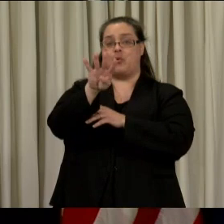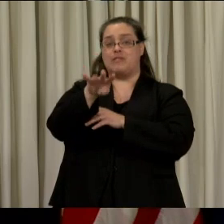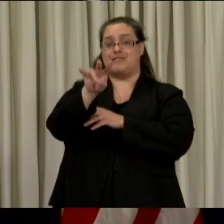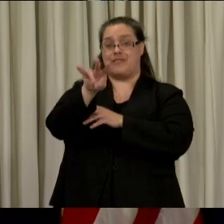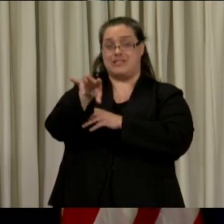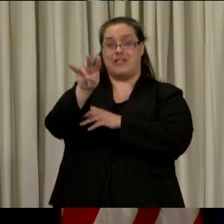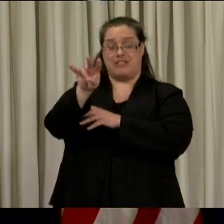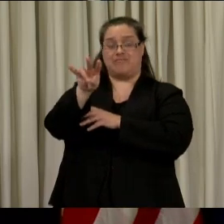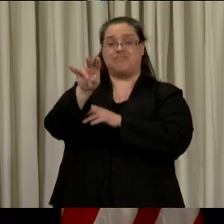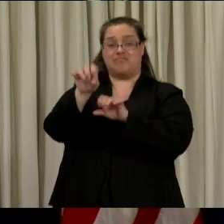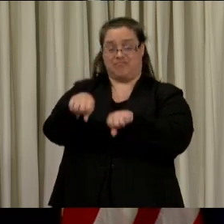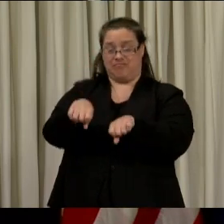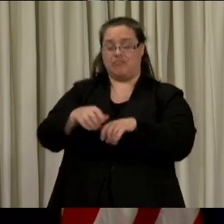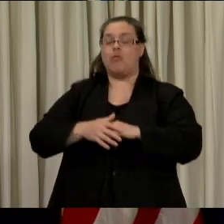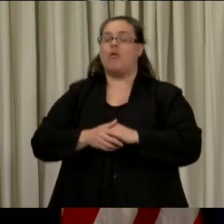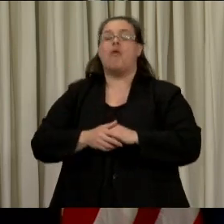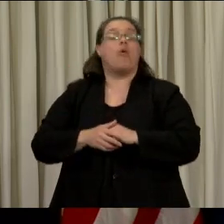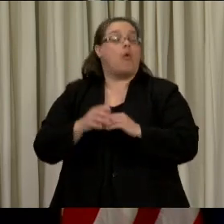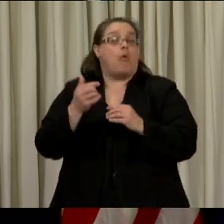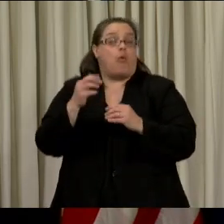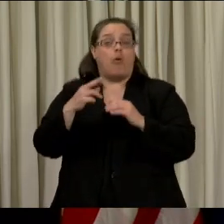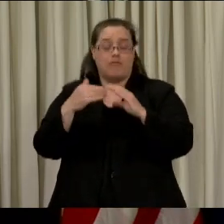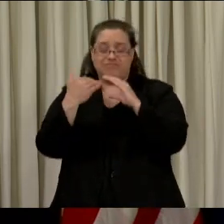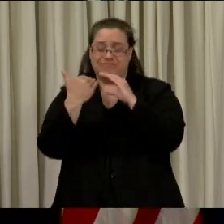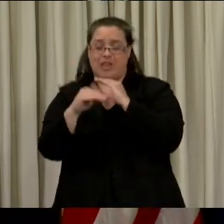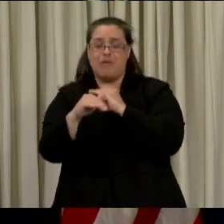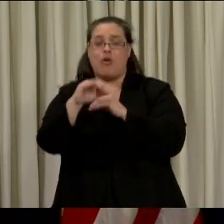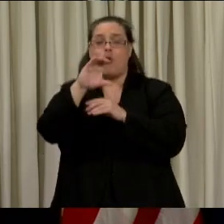302-577-8477 or email